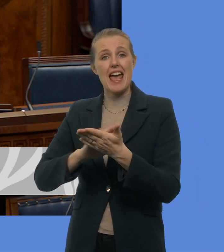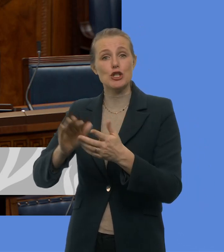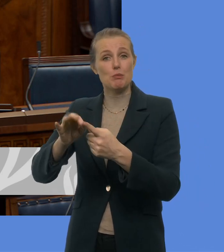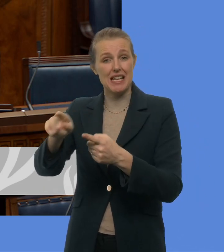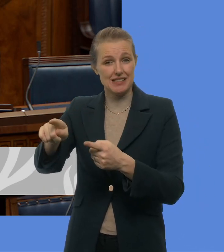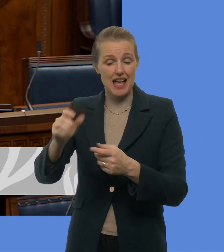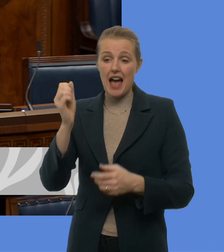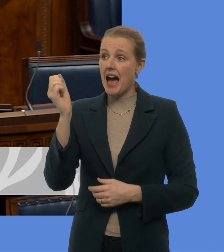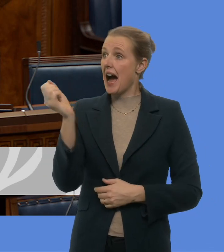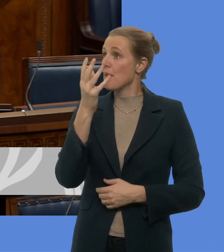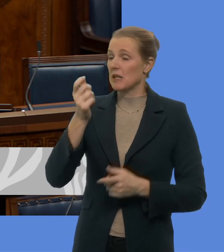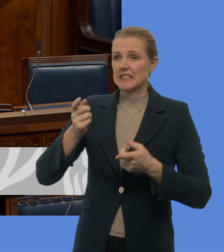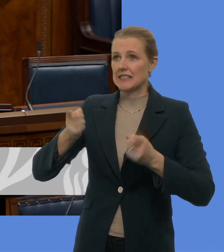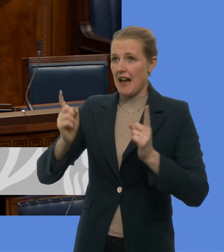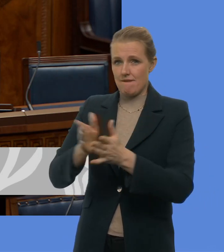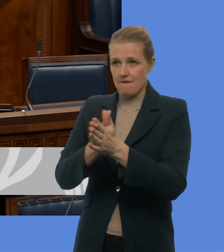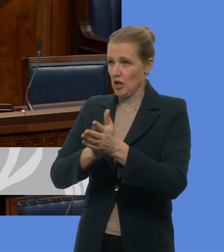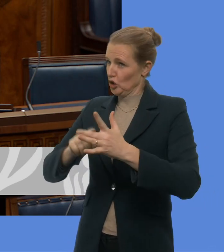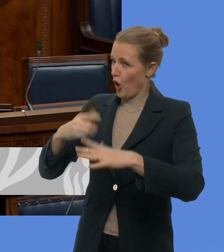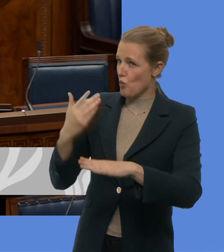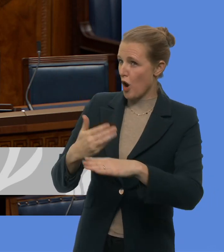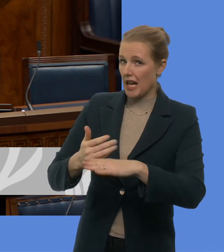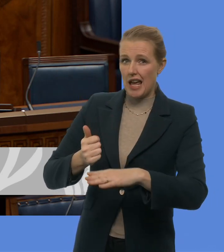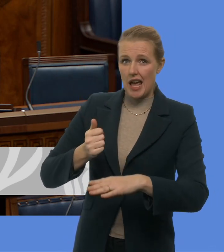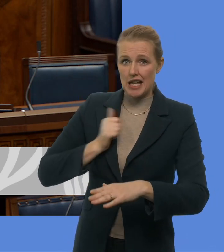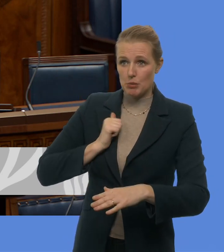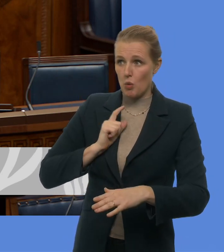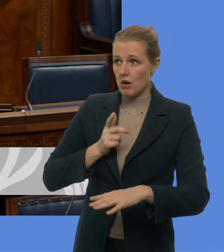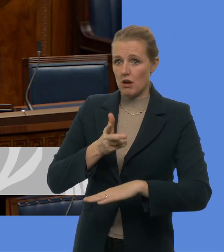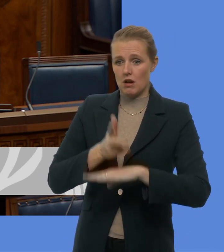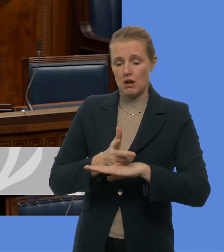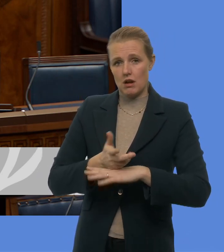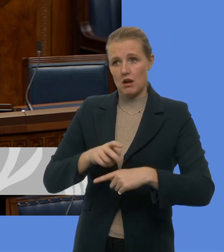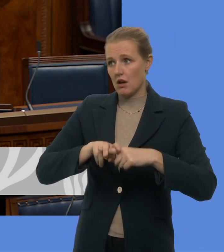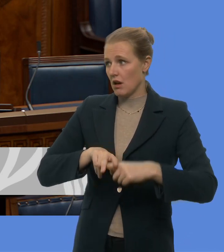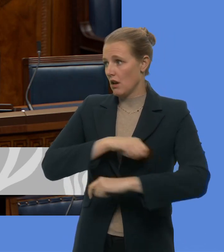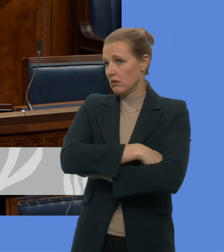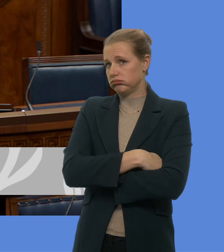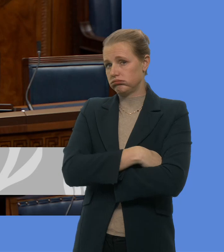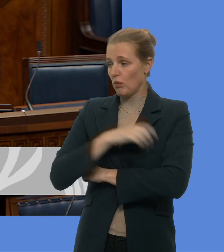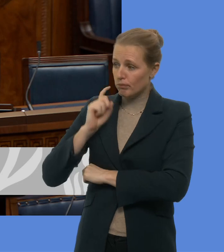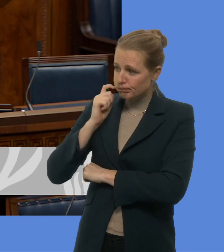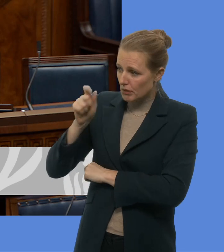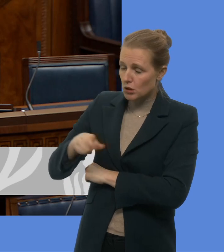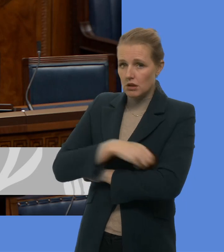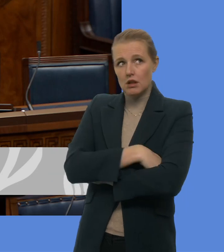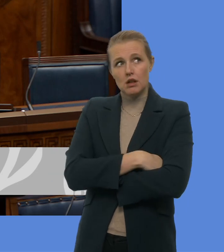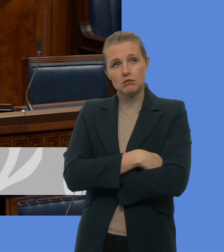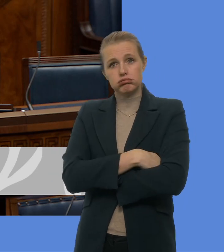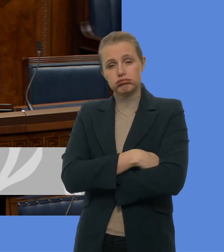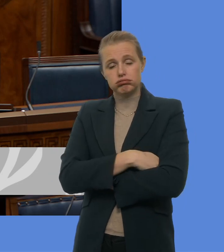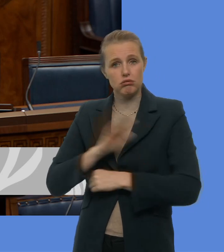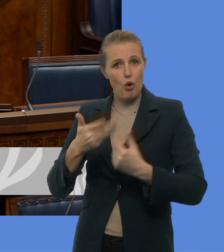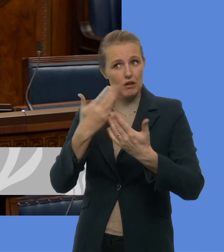patient in their vehicle outside an emergency department, potentially overnight. But things are being done to